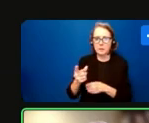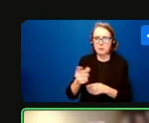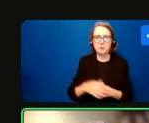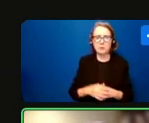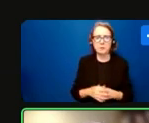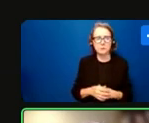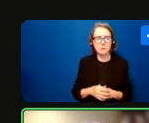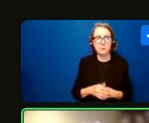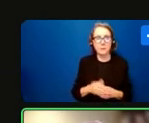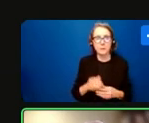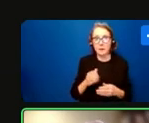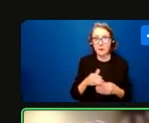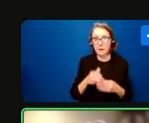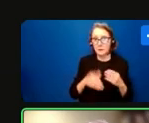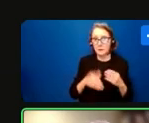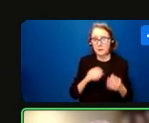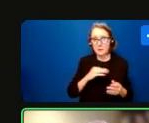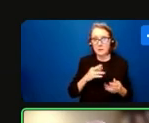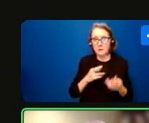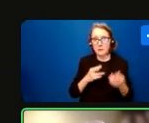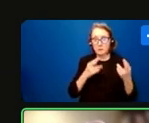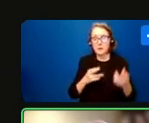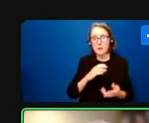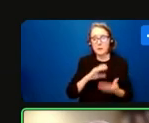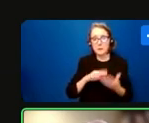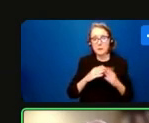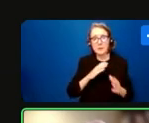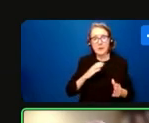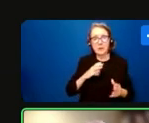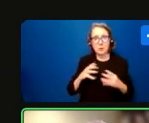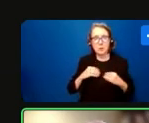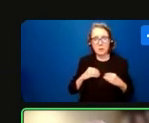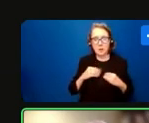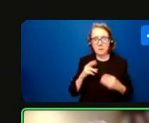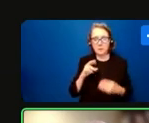In conclusion, staff recommend that City Council adopt